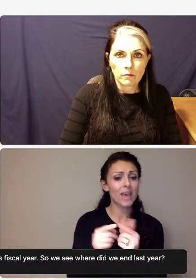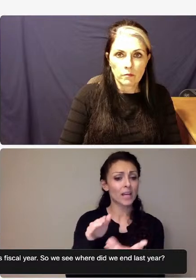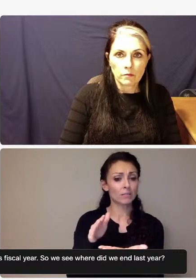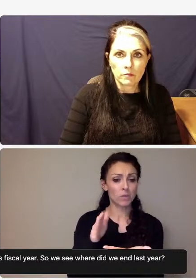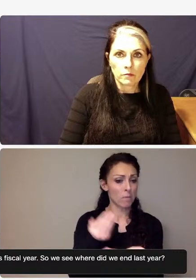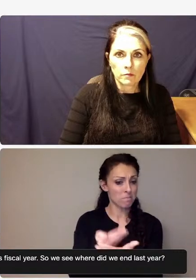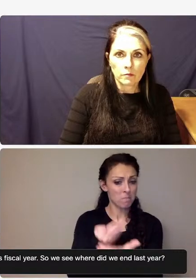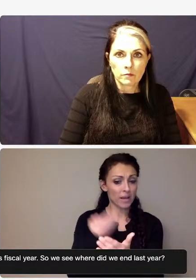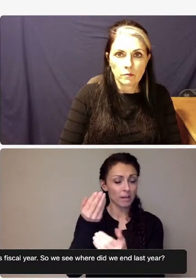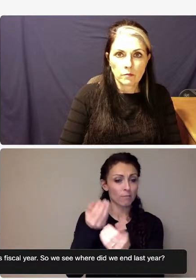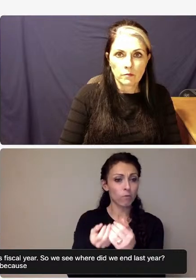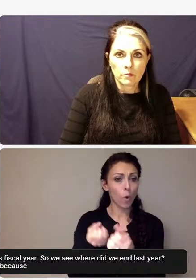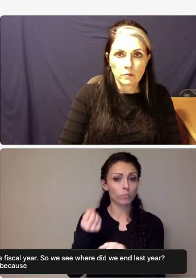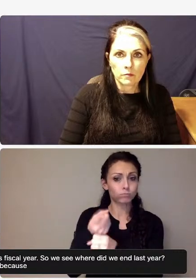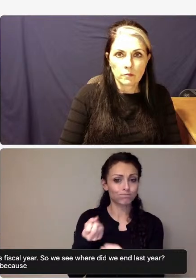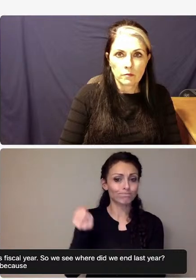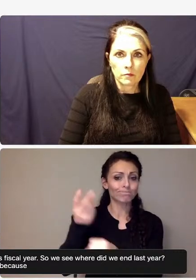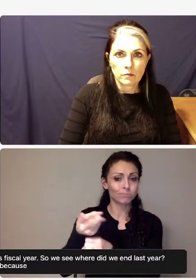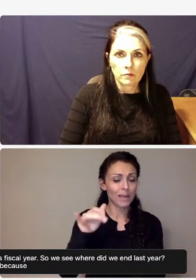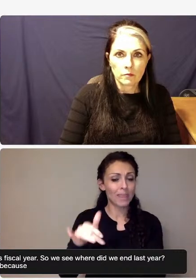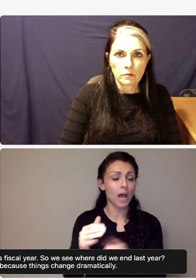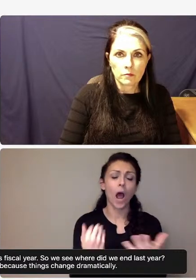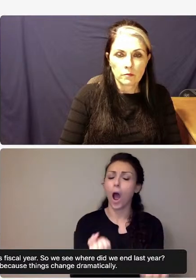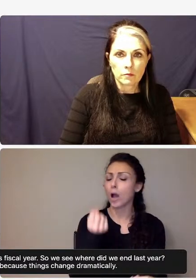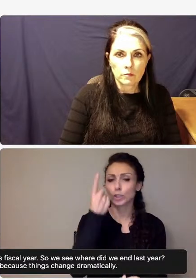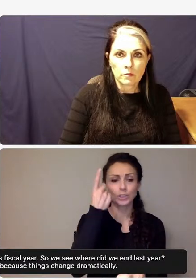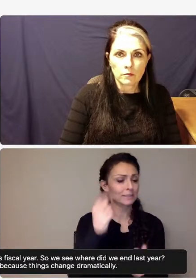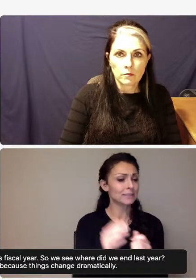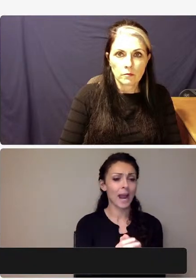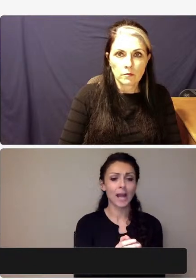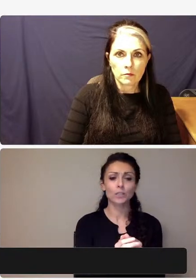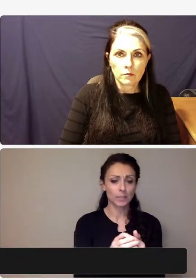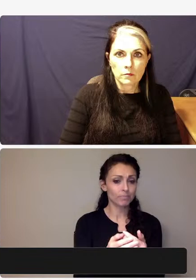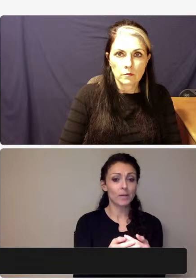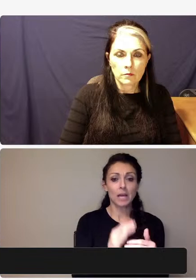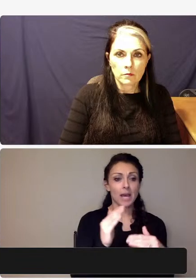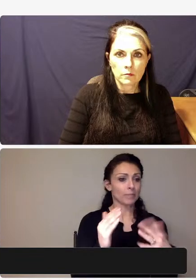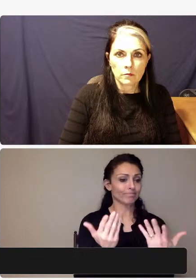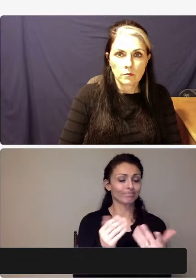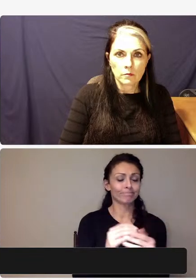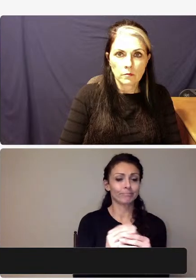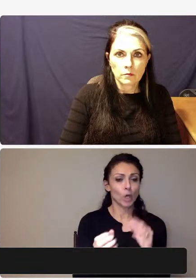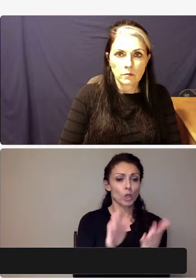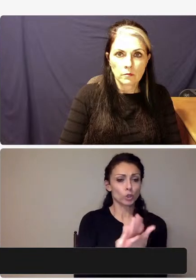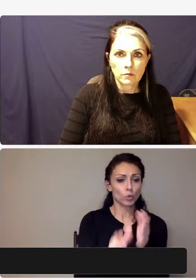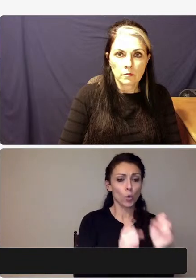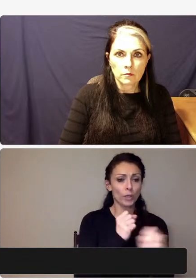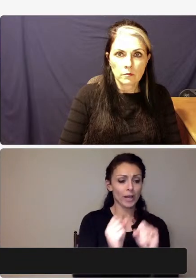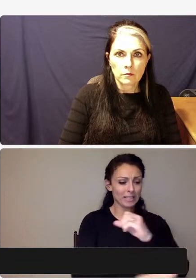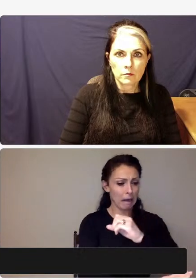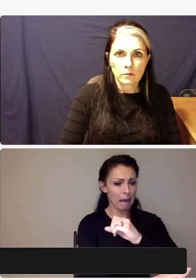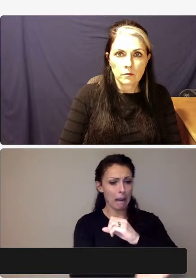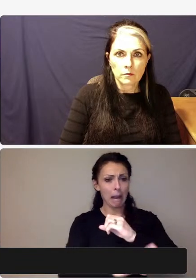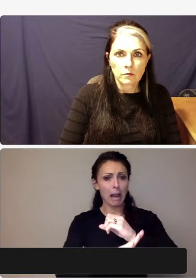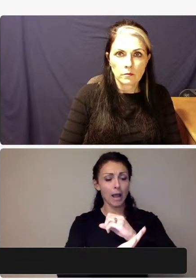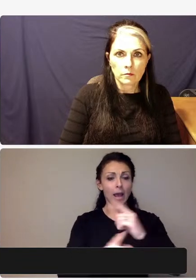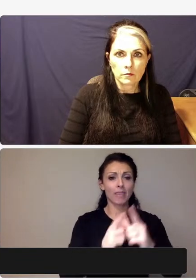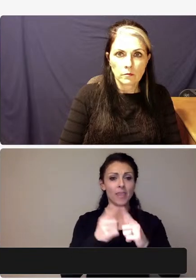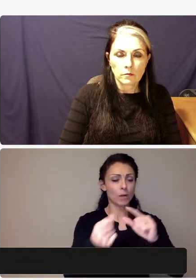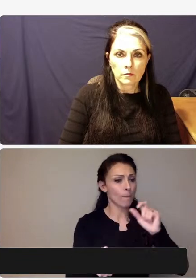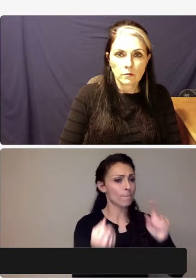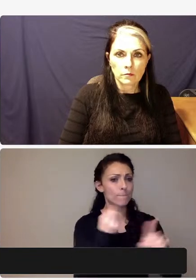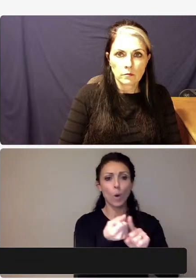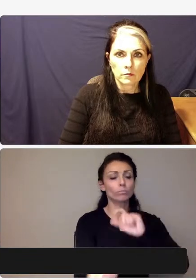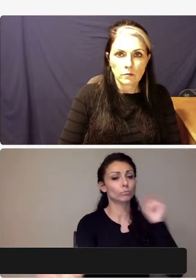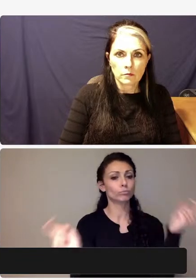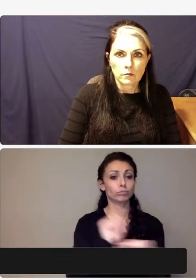because things changed dramatically throughout the year i think we have estimated a a deficit um in